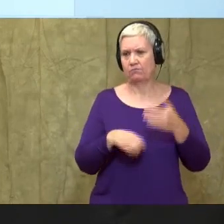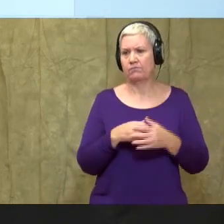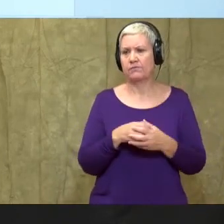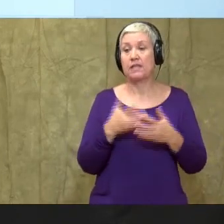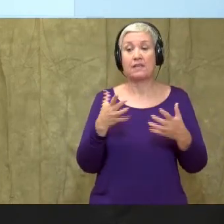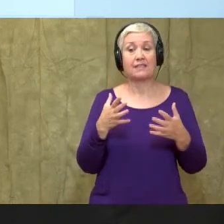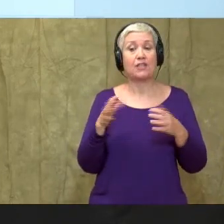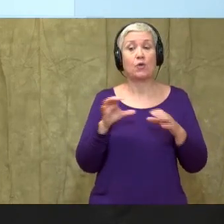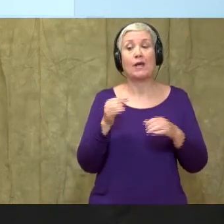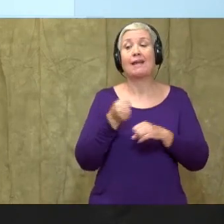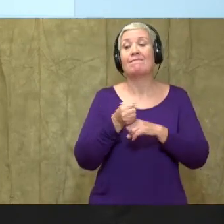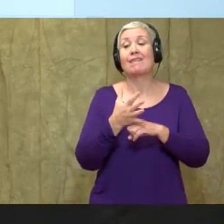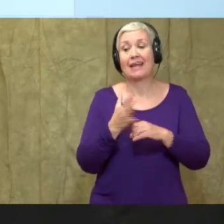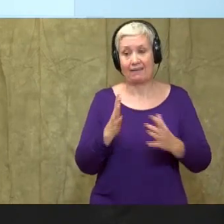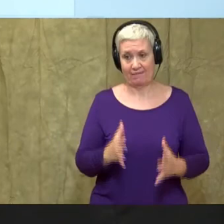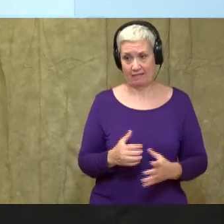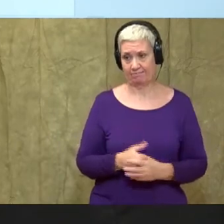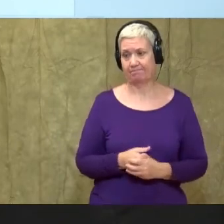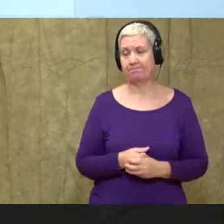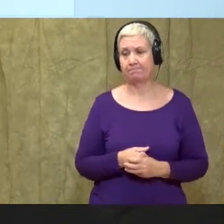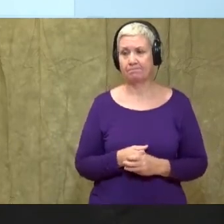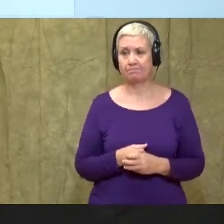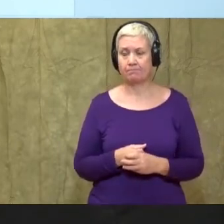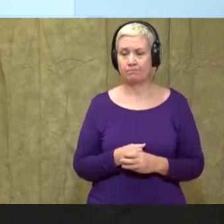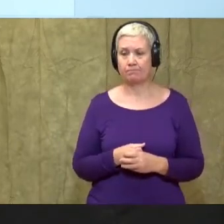this effectively?